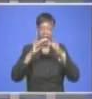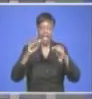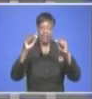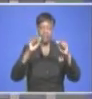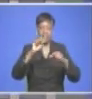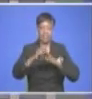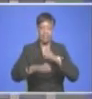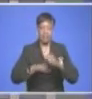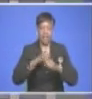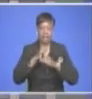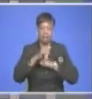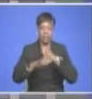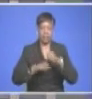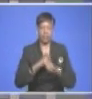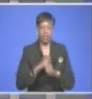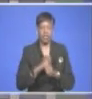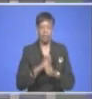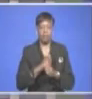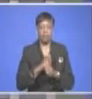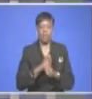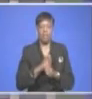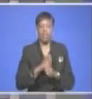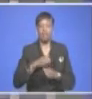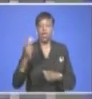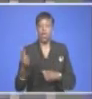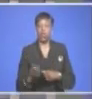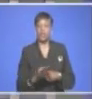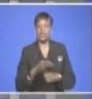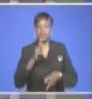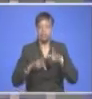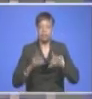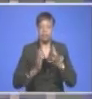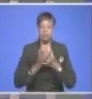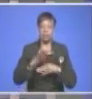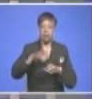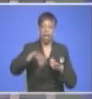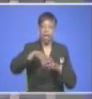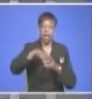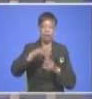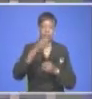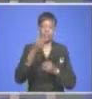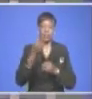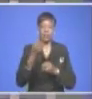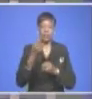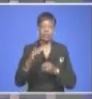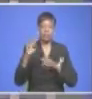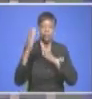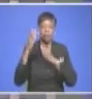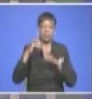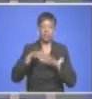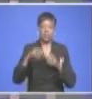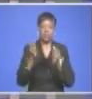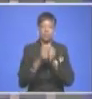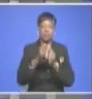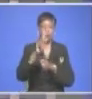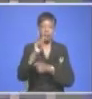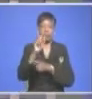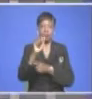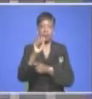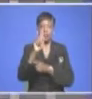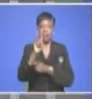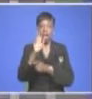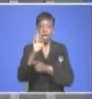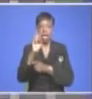camaraderie, officers are hosting residents throughout various communities here in New Providence to mini tattoos. Siaska Adderley attended the latest